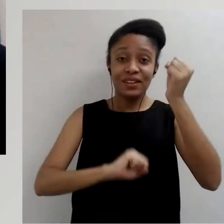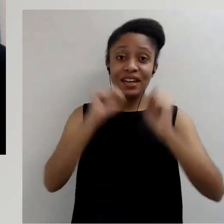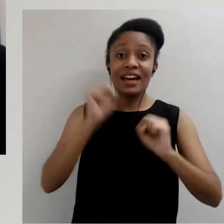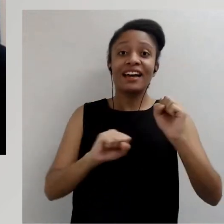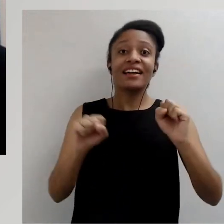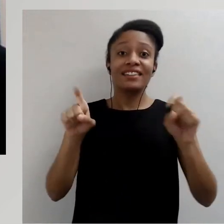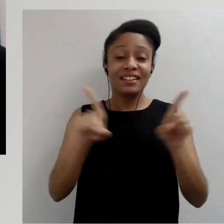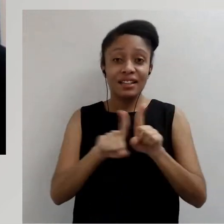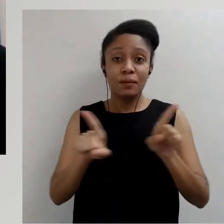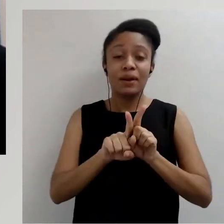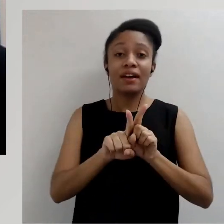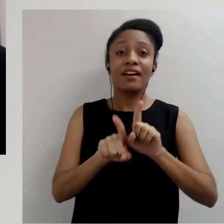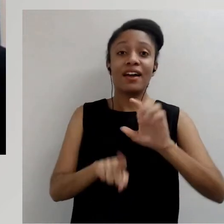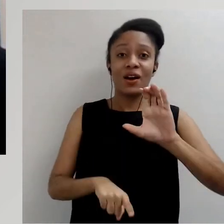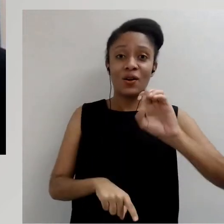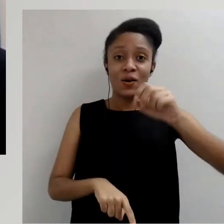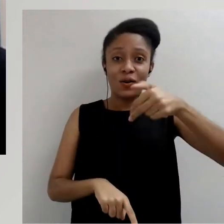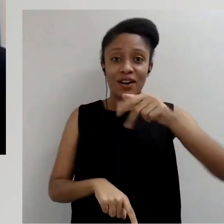of Congraf